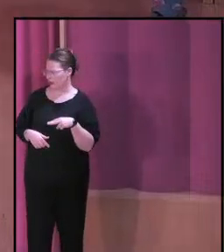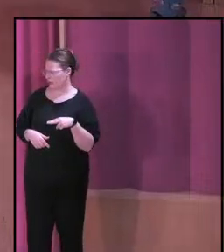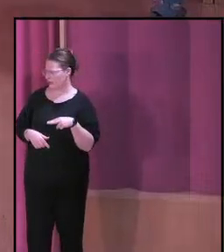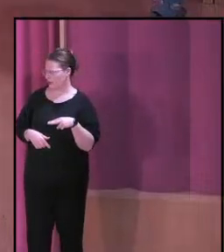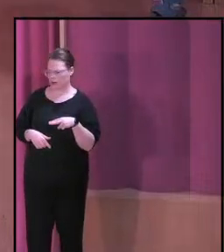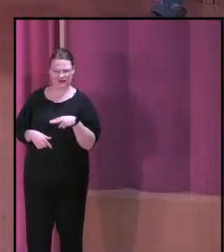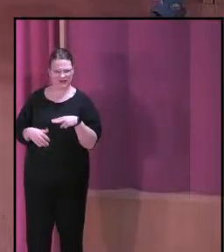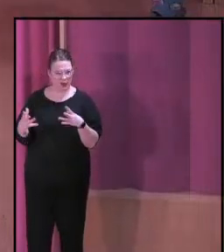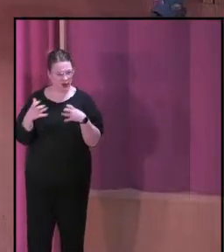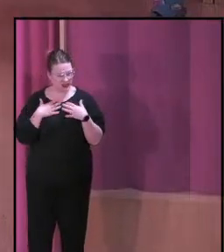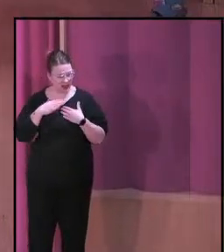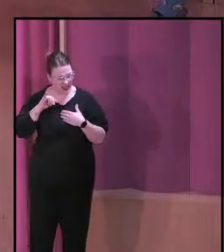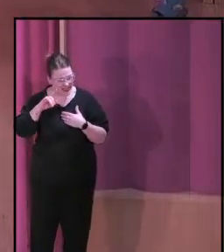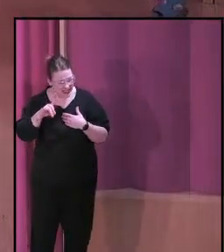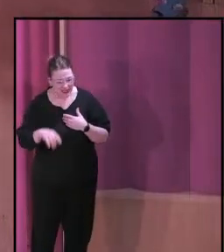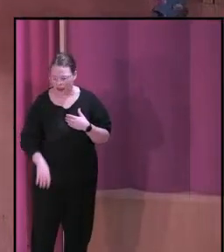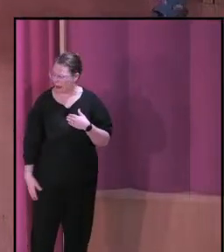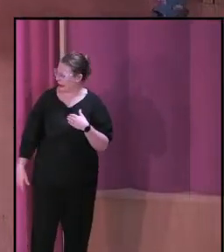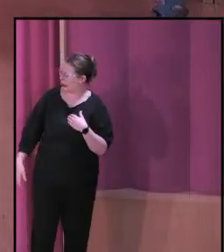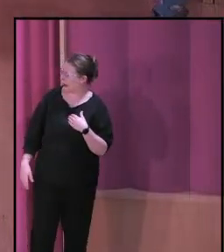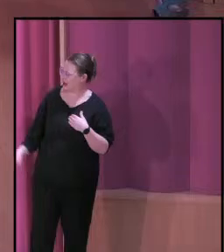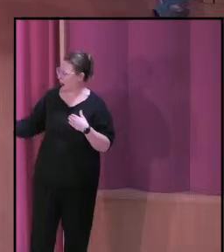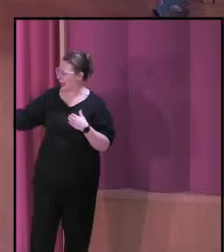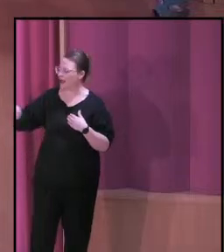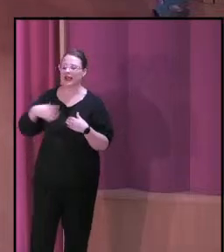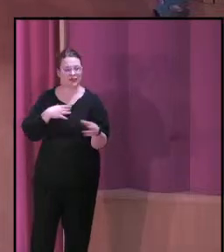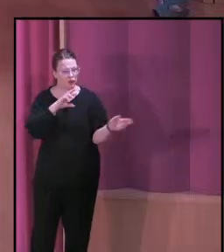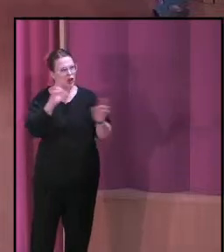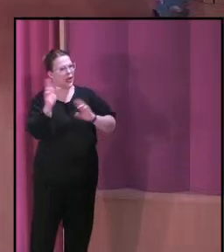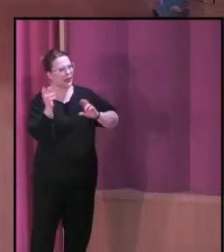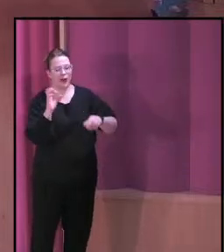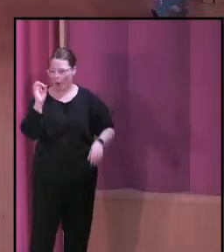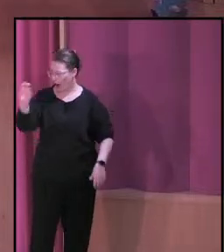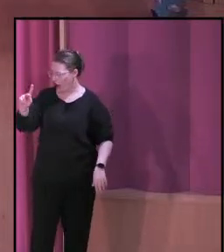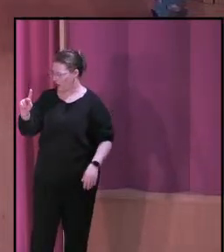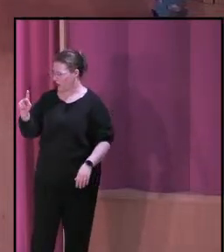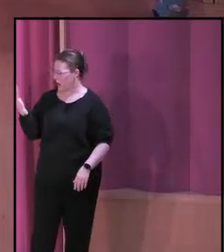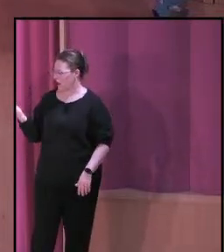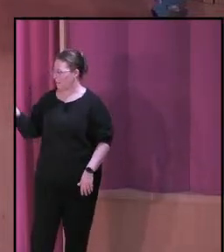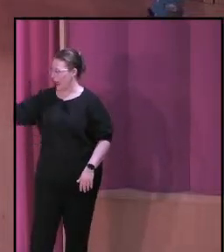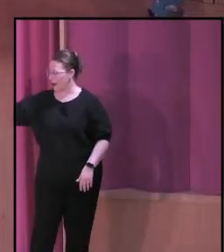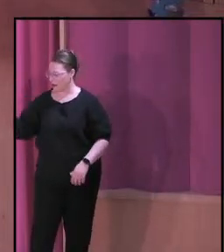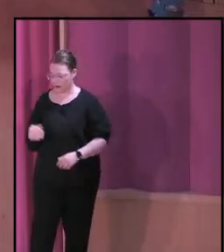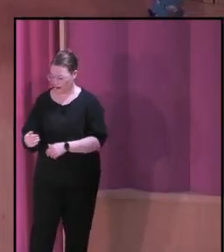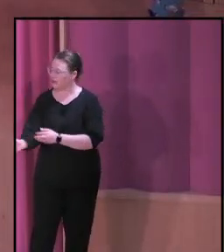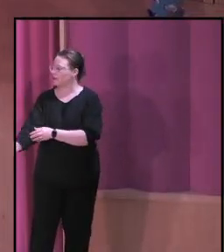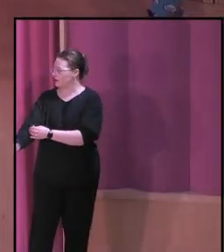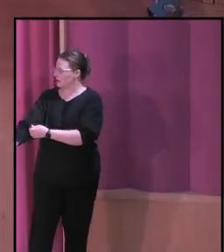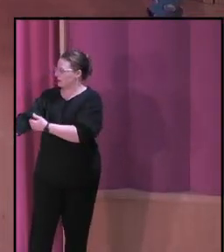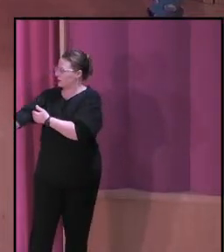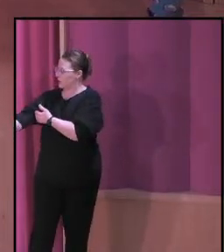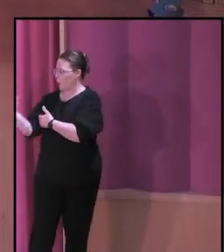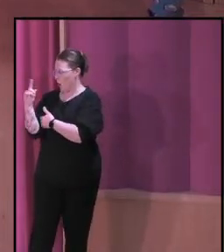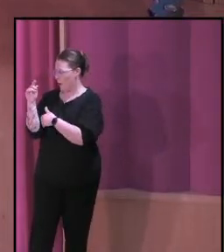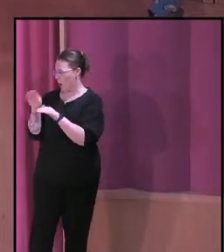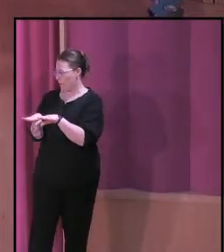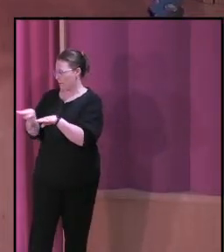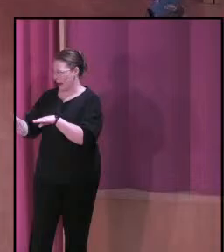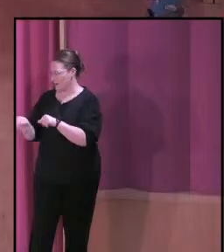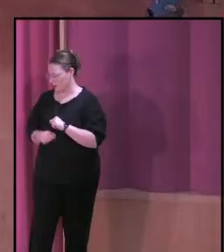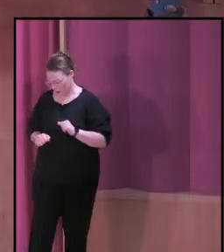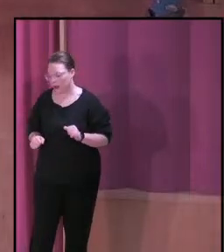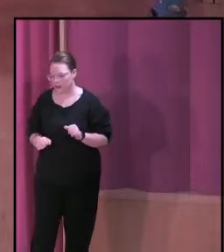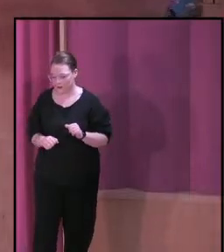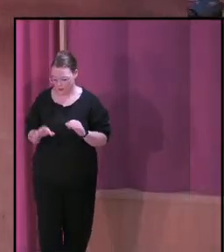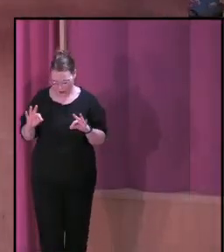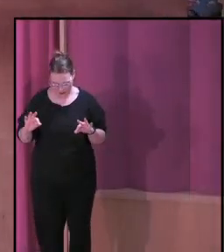my volunteer. Okay, yep, I'm fine. All right, Miko, take one little step backward for me. One more. Perfect,